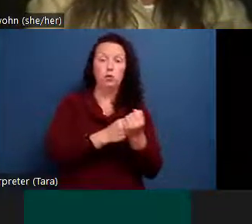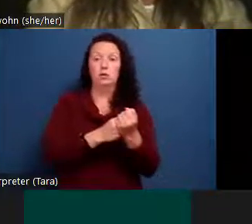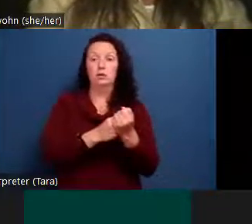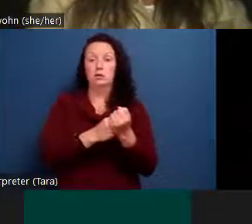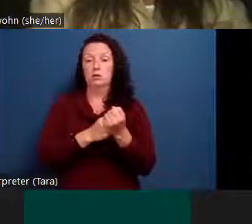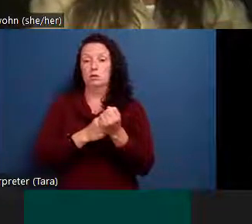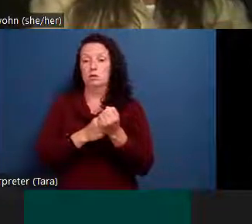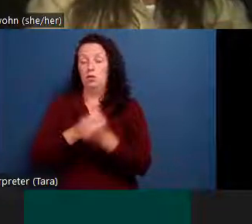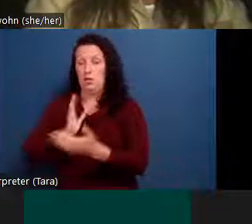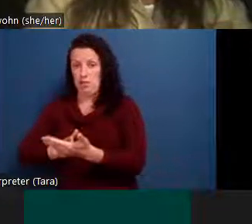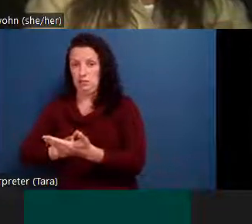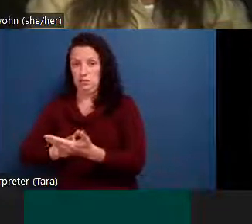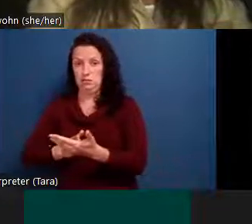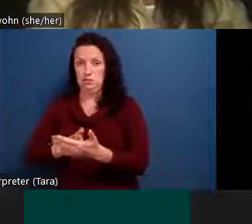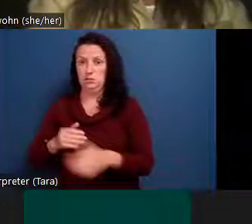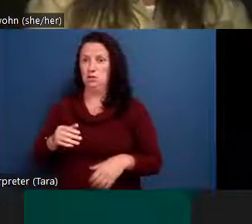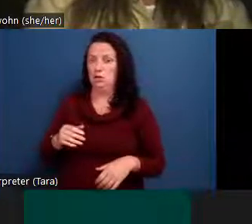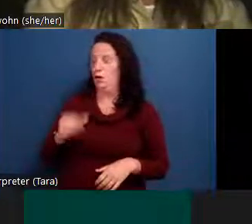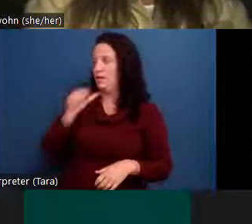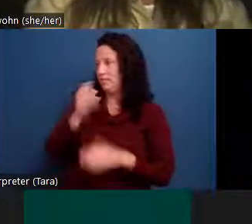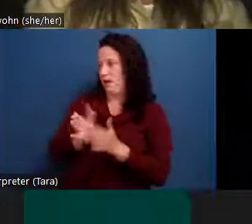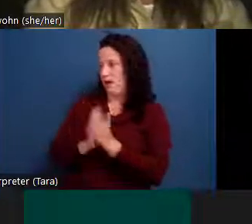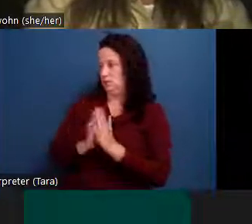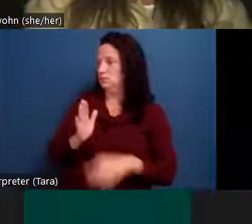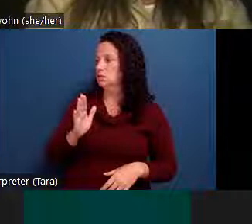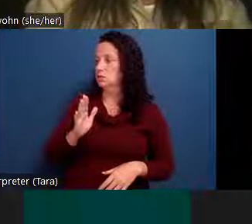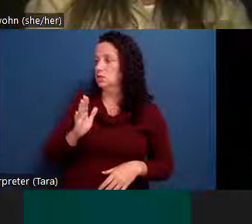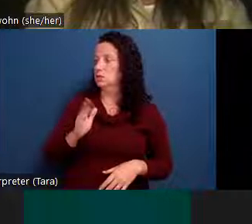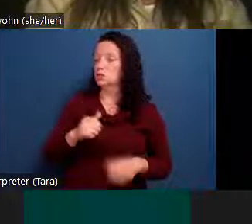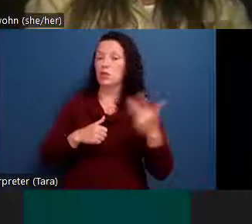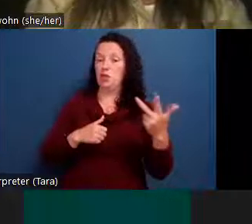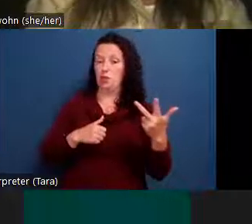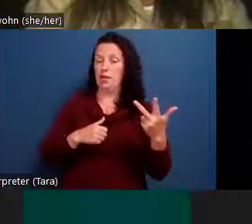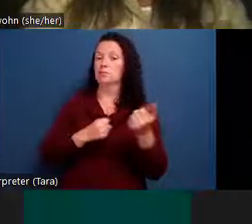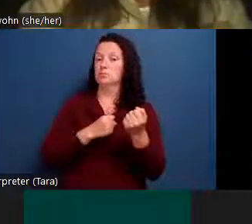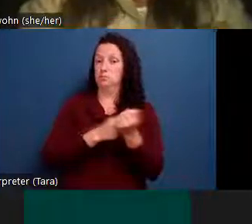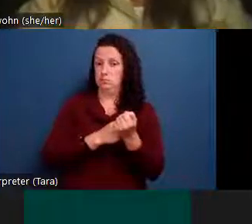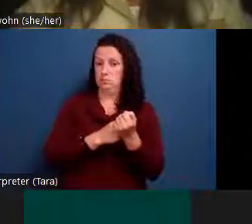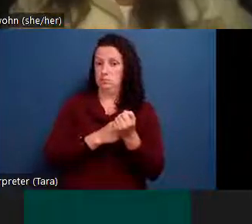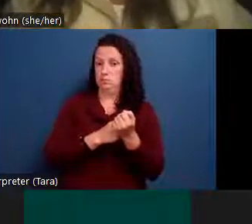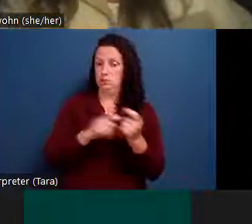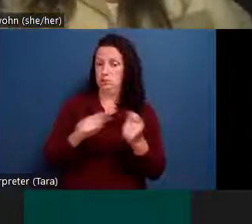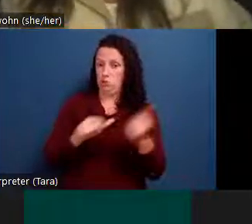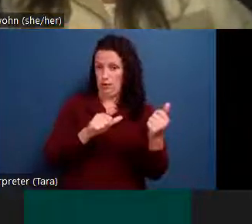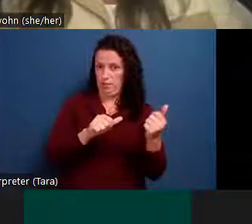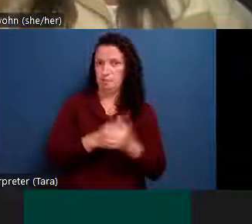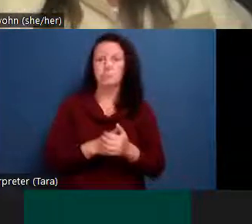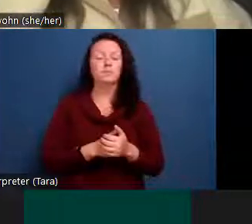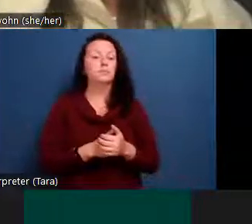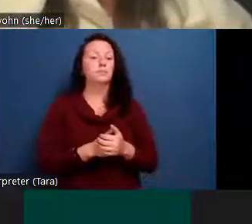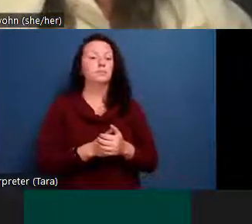right? I voted three, four. On behalf of striking, are there any